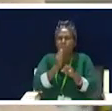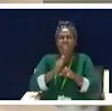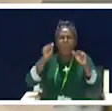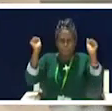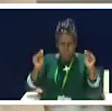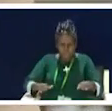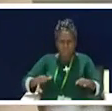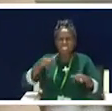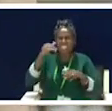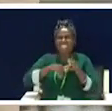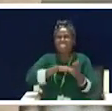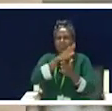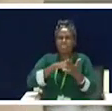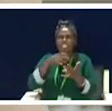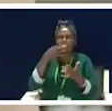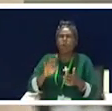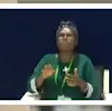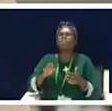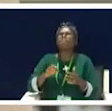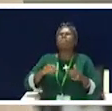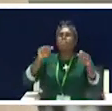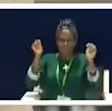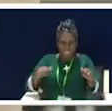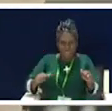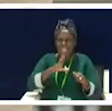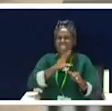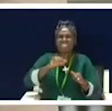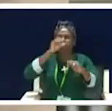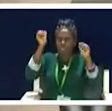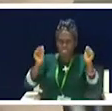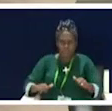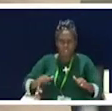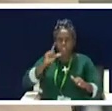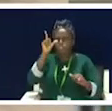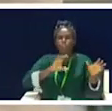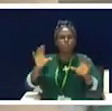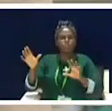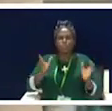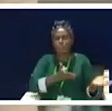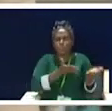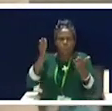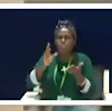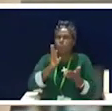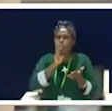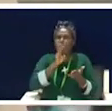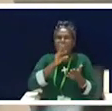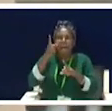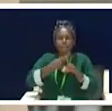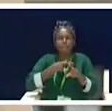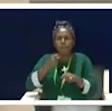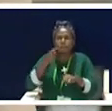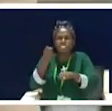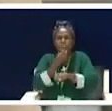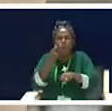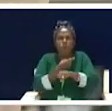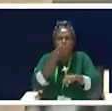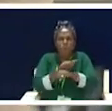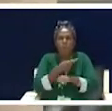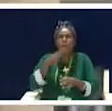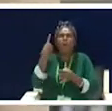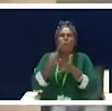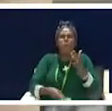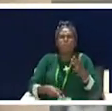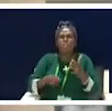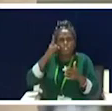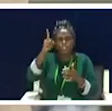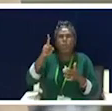impossibility. What can you not do? You brought water from the rock. What can you not do? You made the